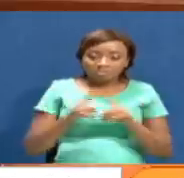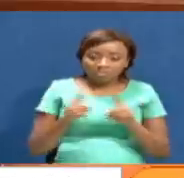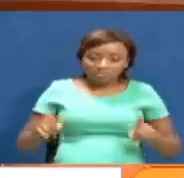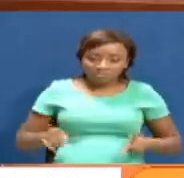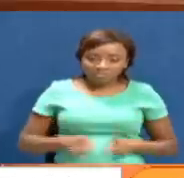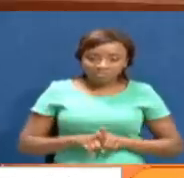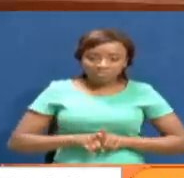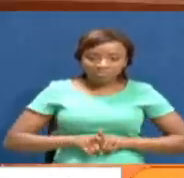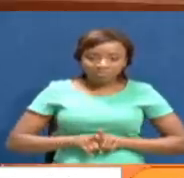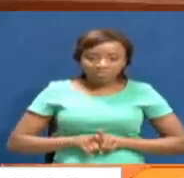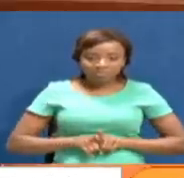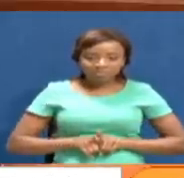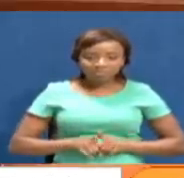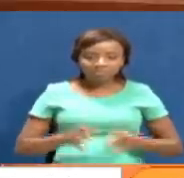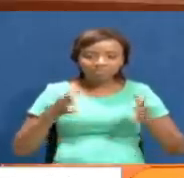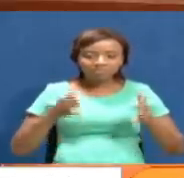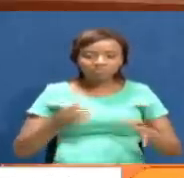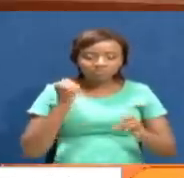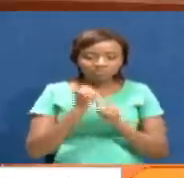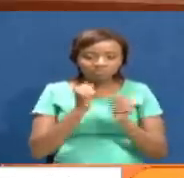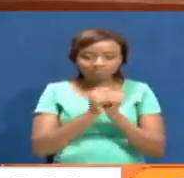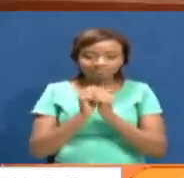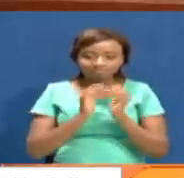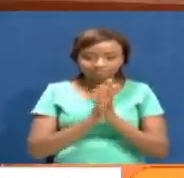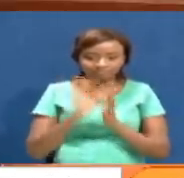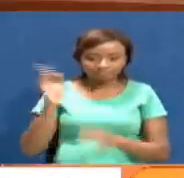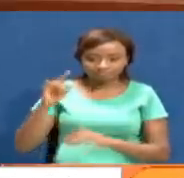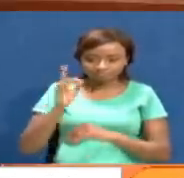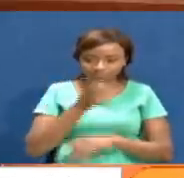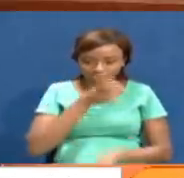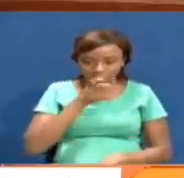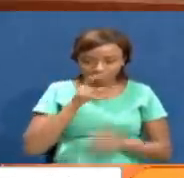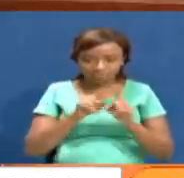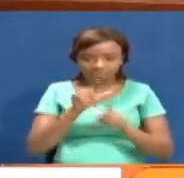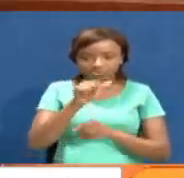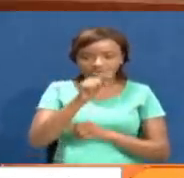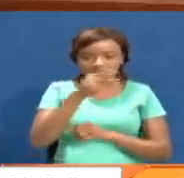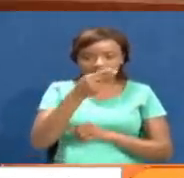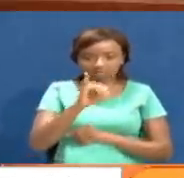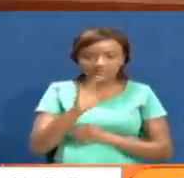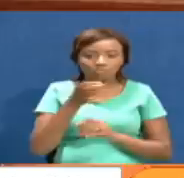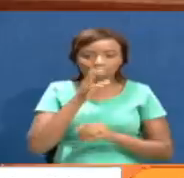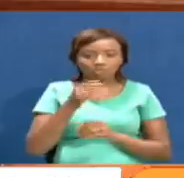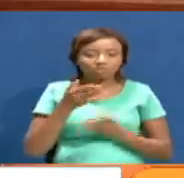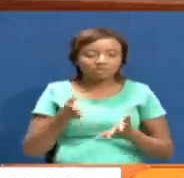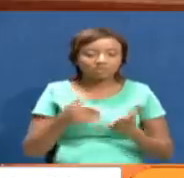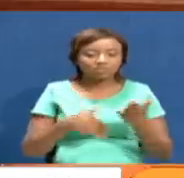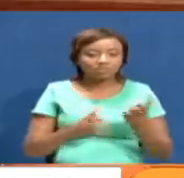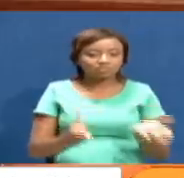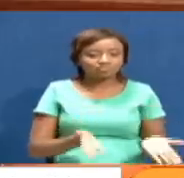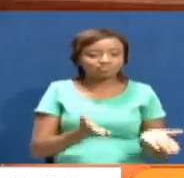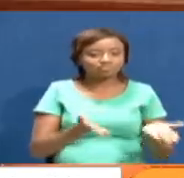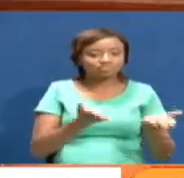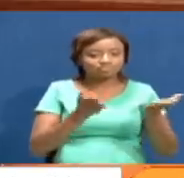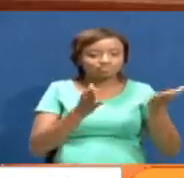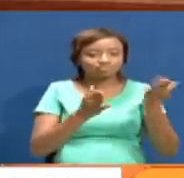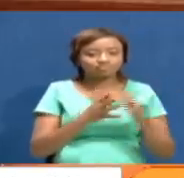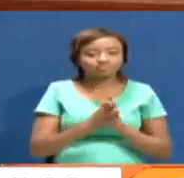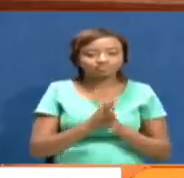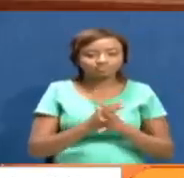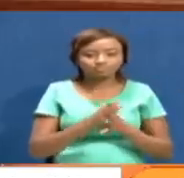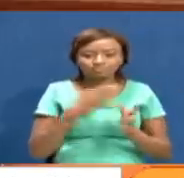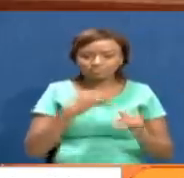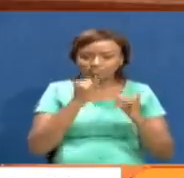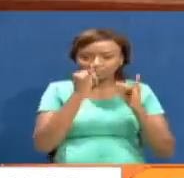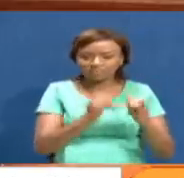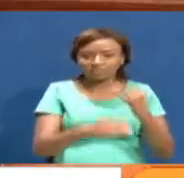are now with Nairobi Water and Athi Water, we are building the Northern Corridor line, building a